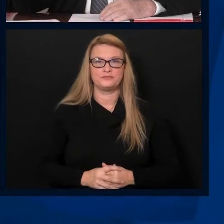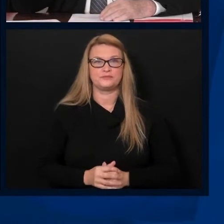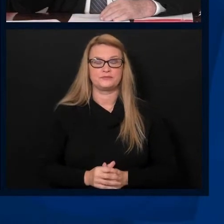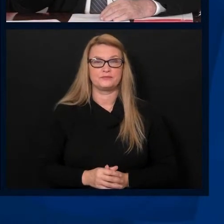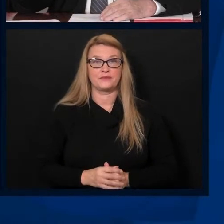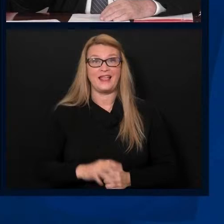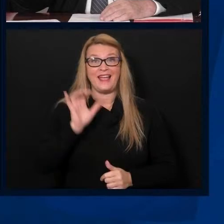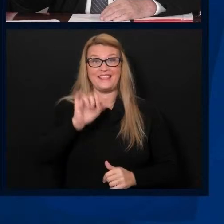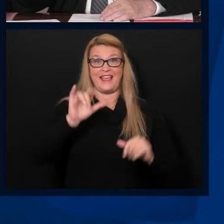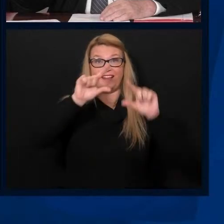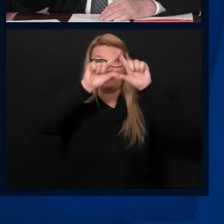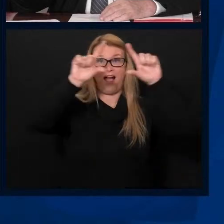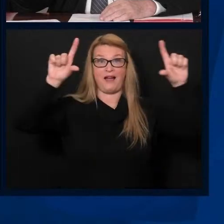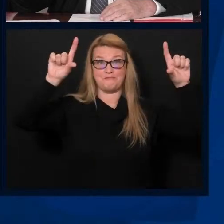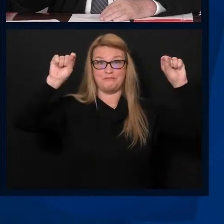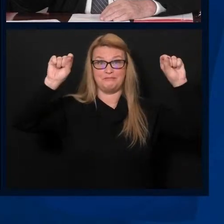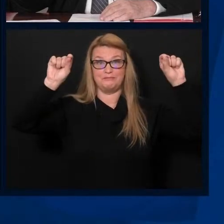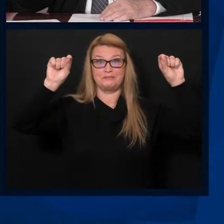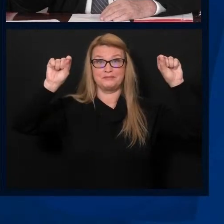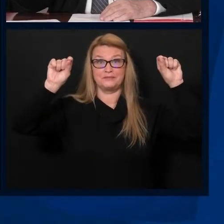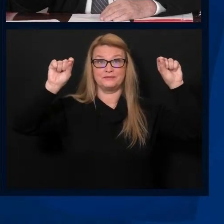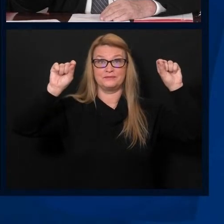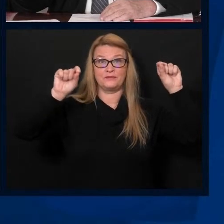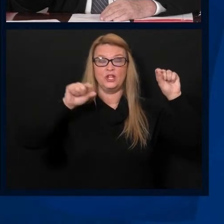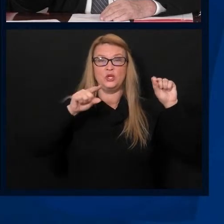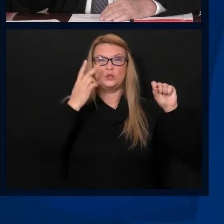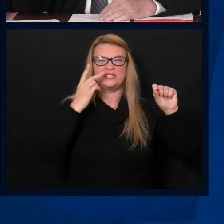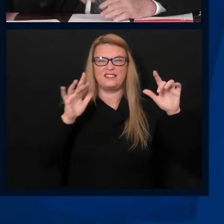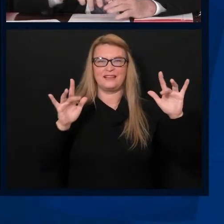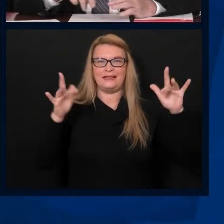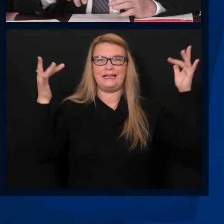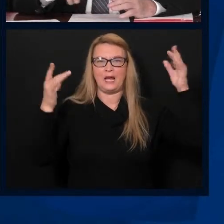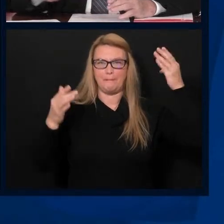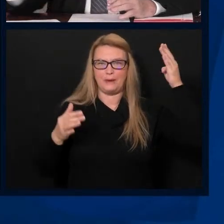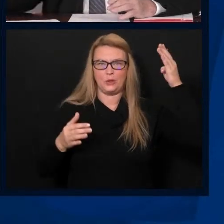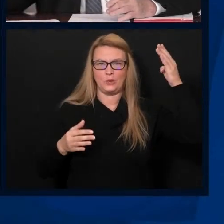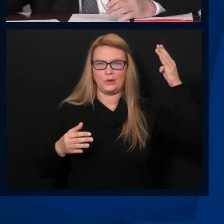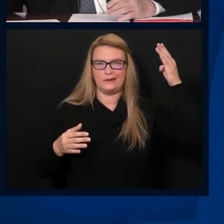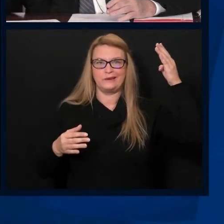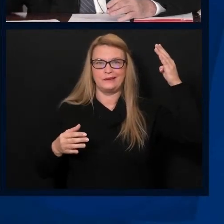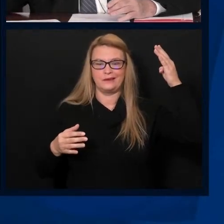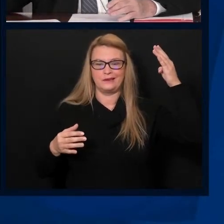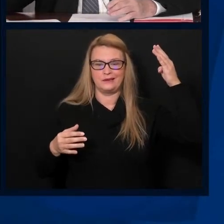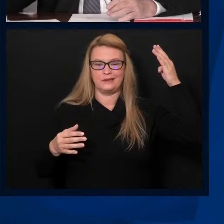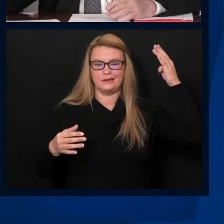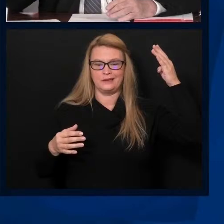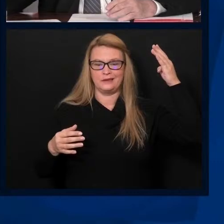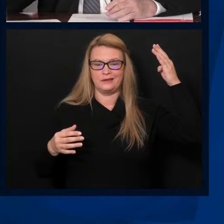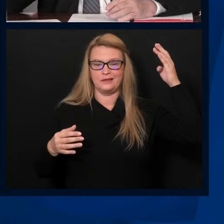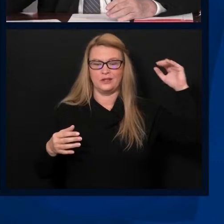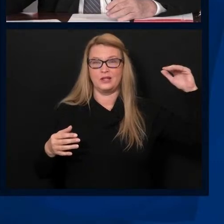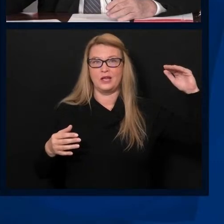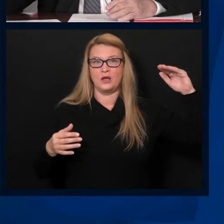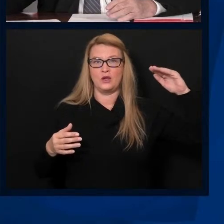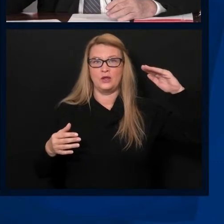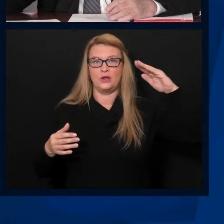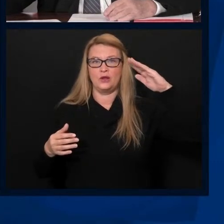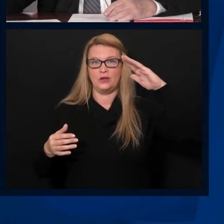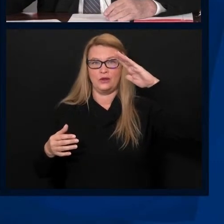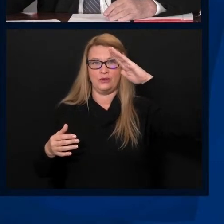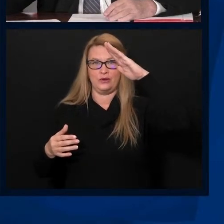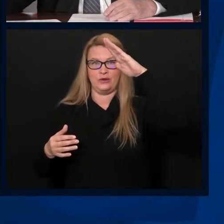This is the top graph. The light colored is the, I think those are